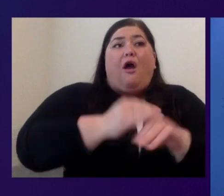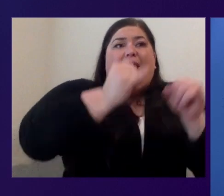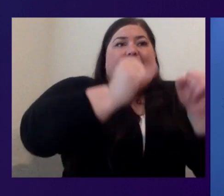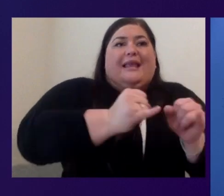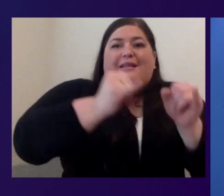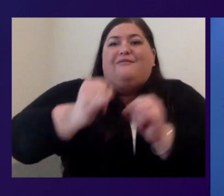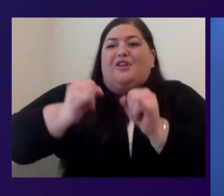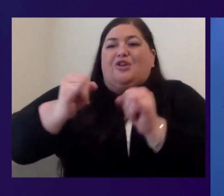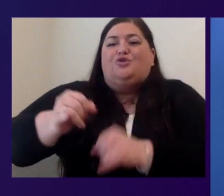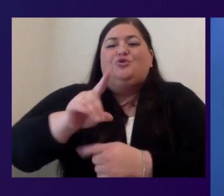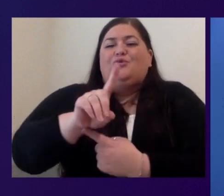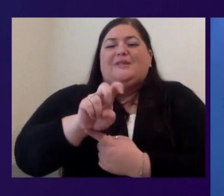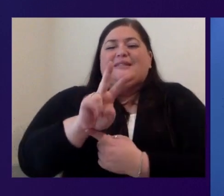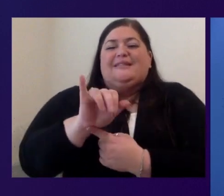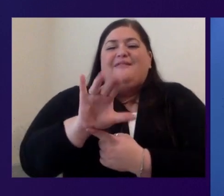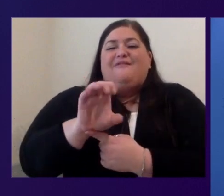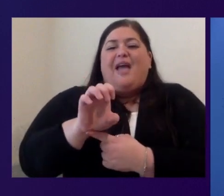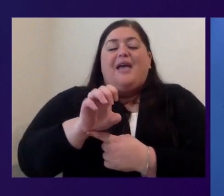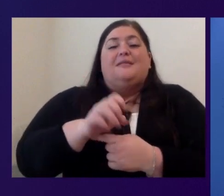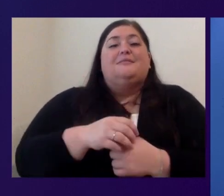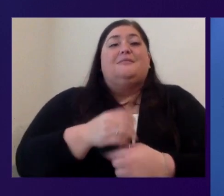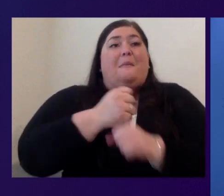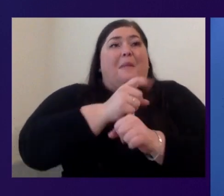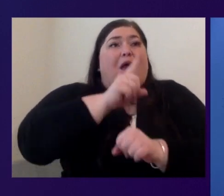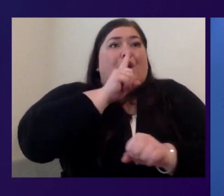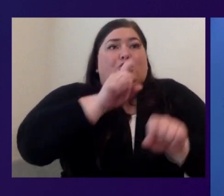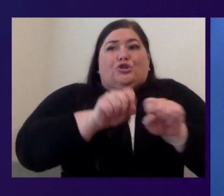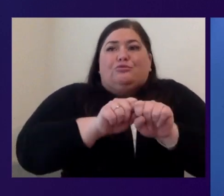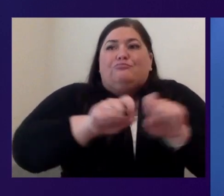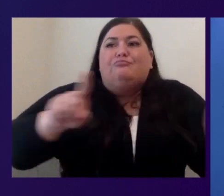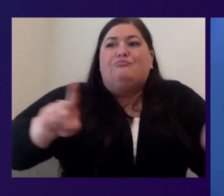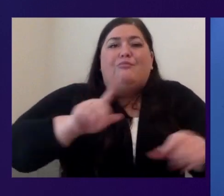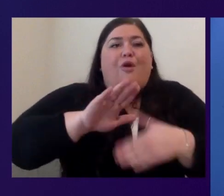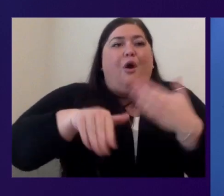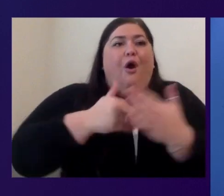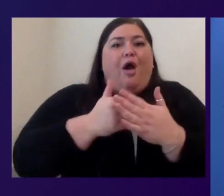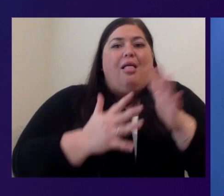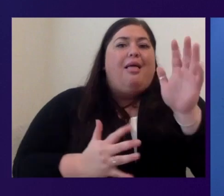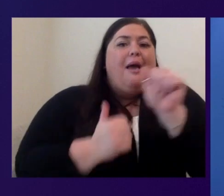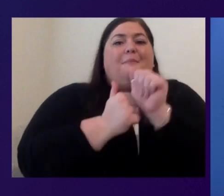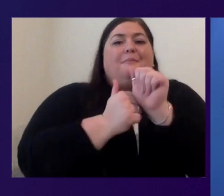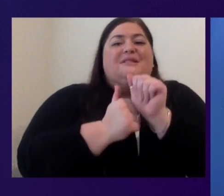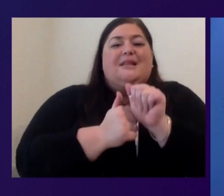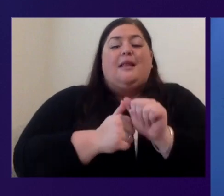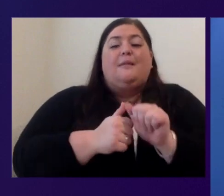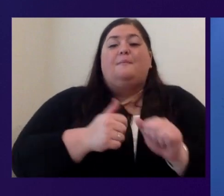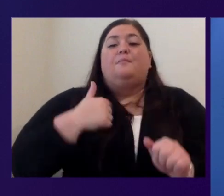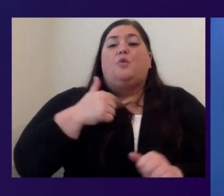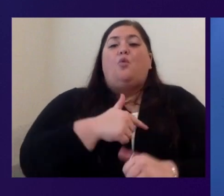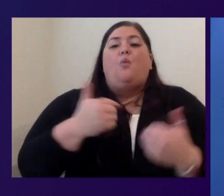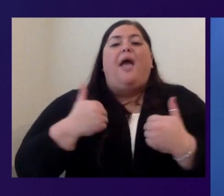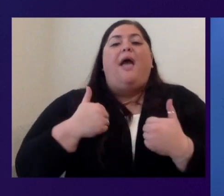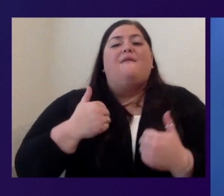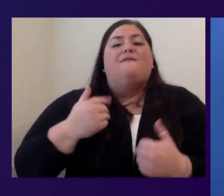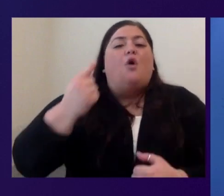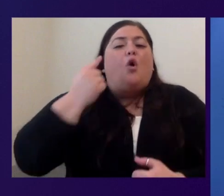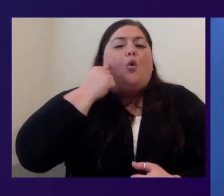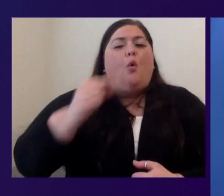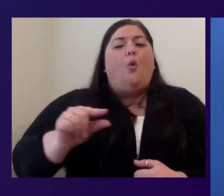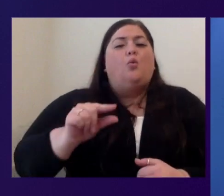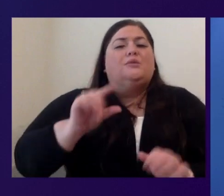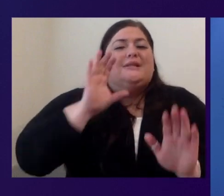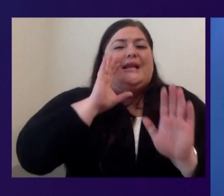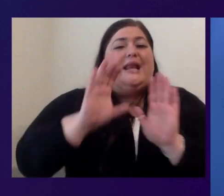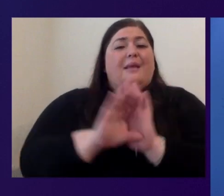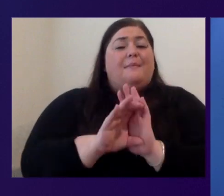sure that you push out that new update across all those devices. AppStream uses a golden image type model that some customers may be familiar